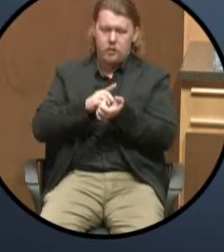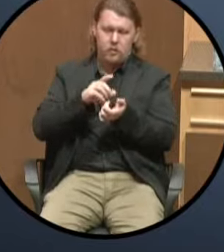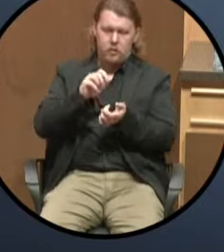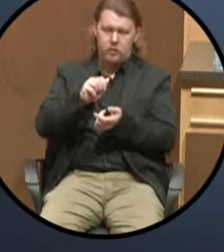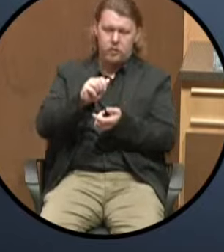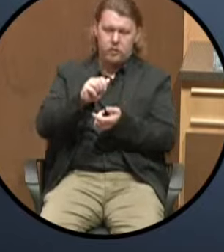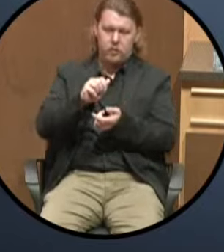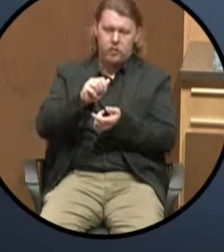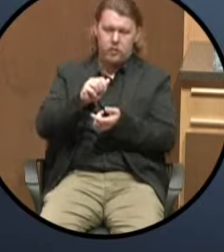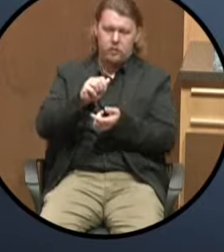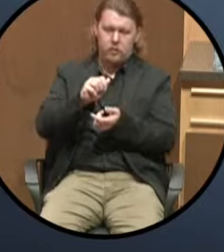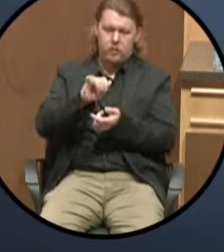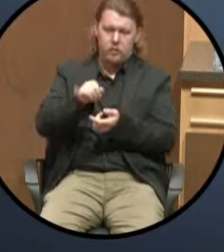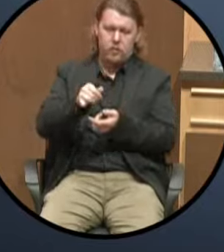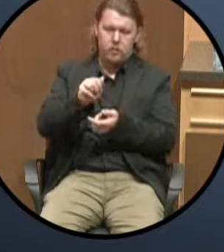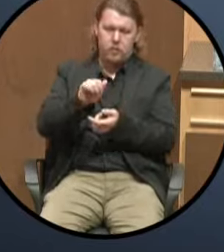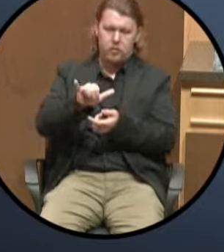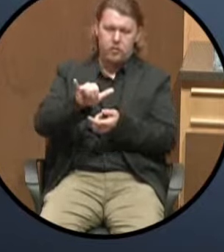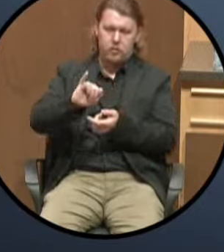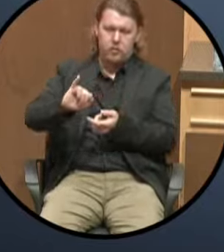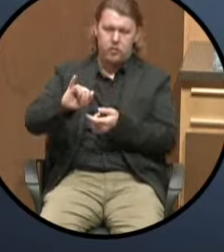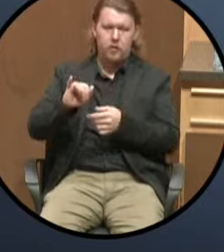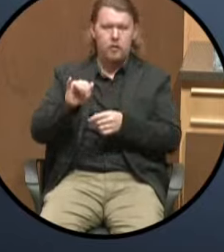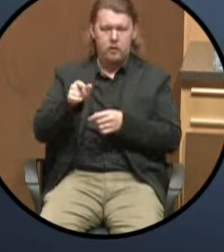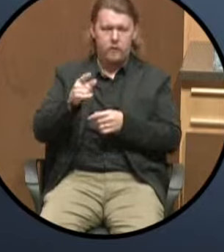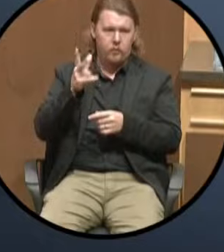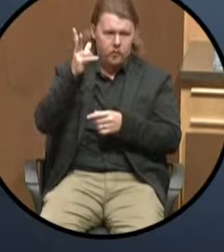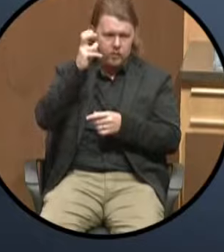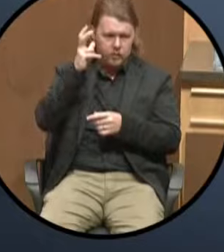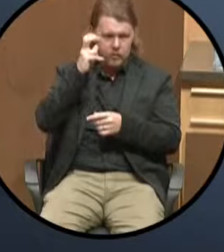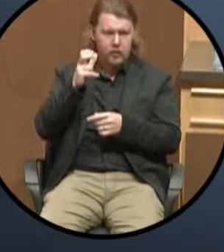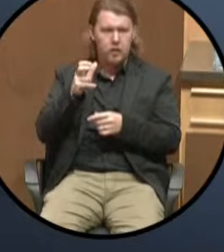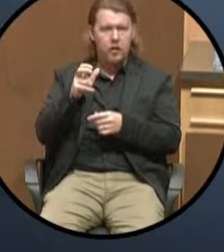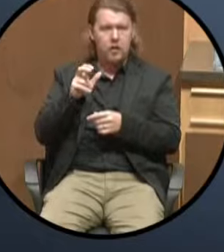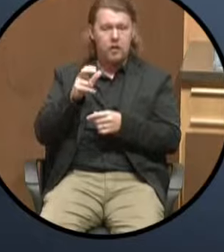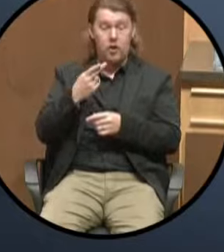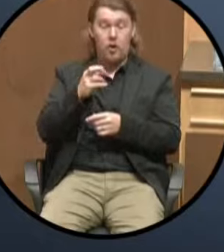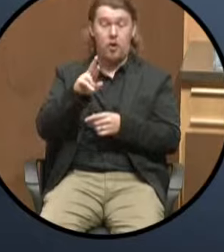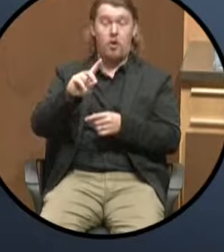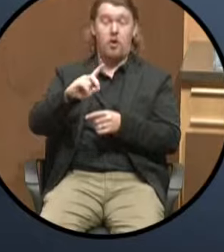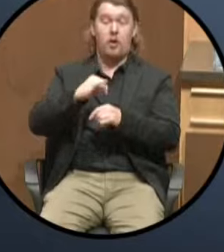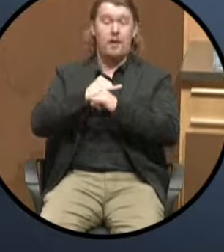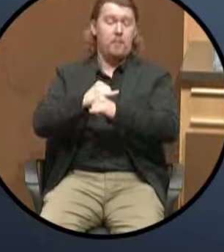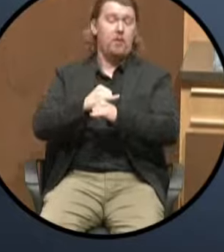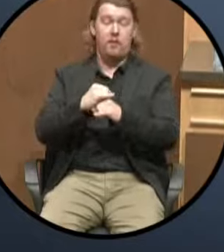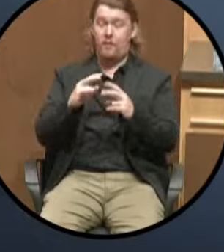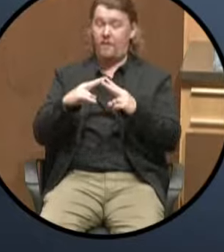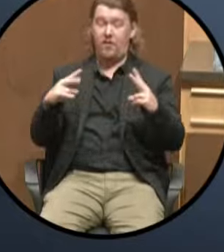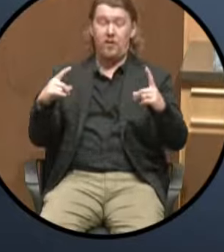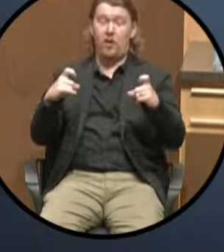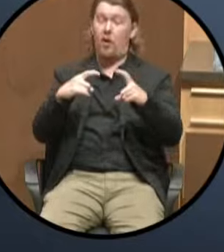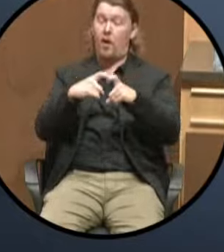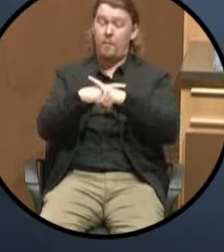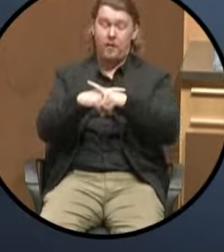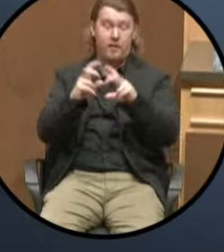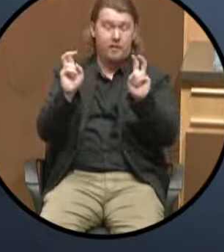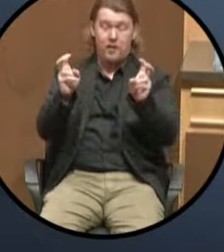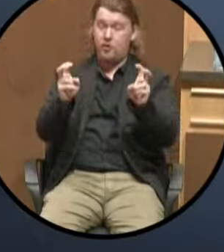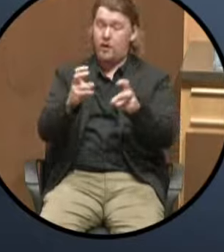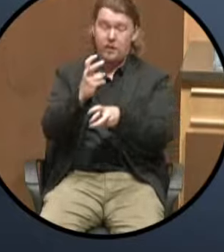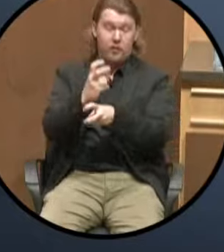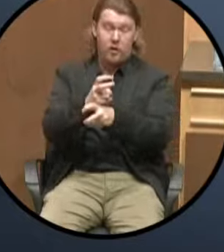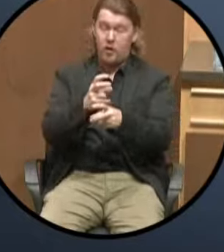listening earlier on in this broadcast. Herd immunity is a complex issue that's hard